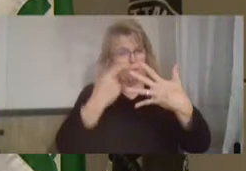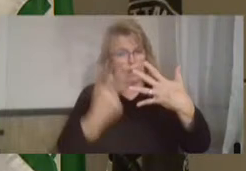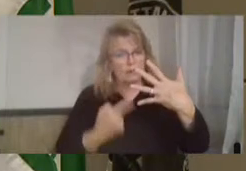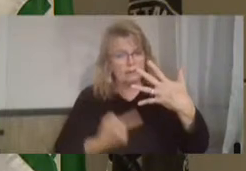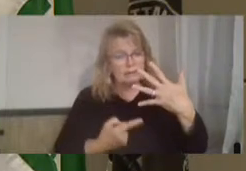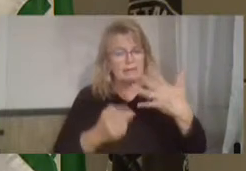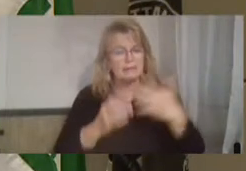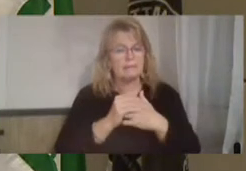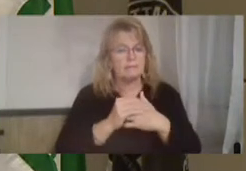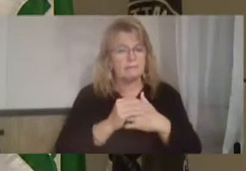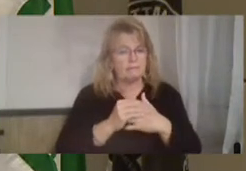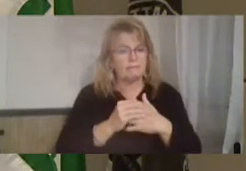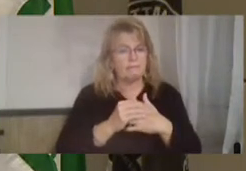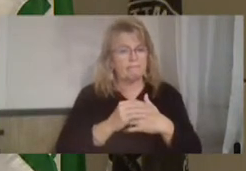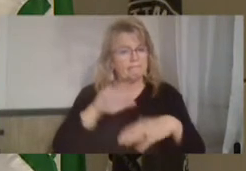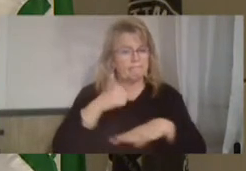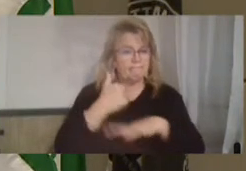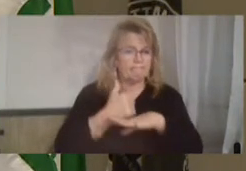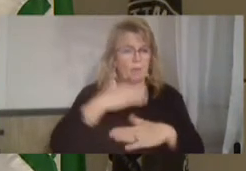was